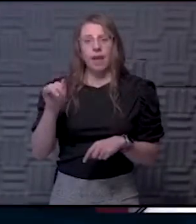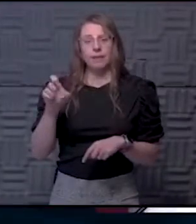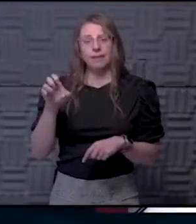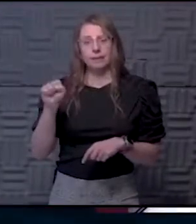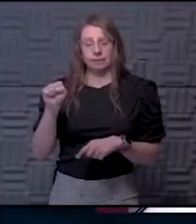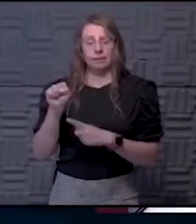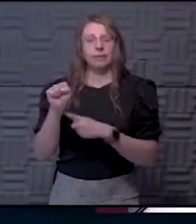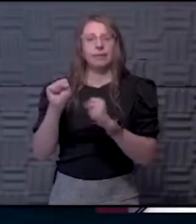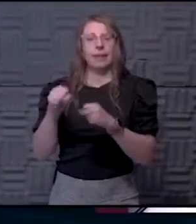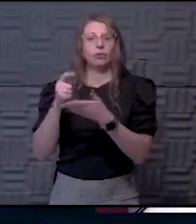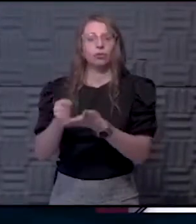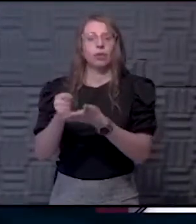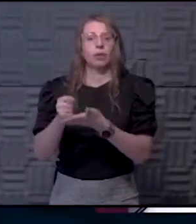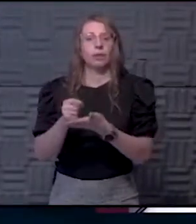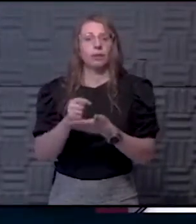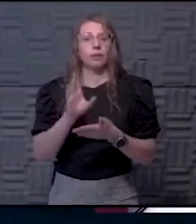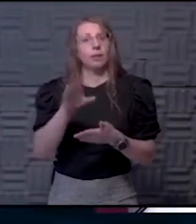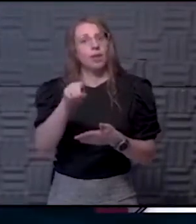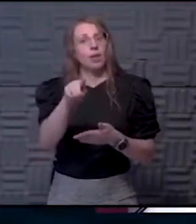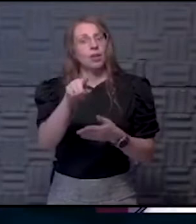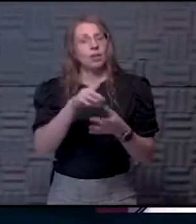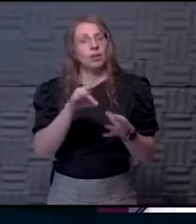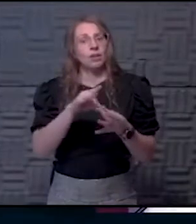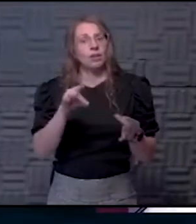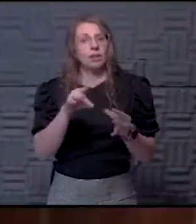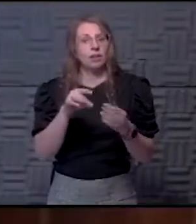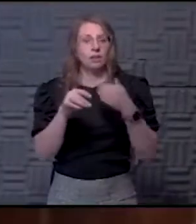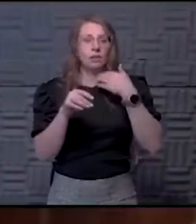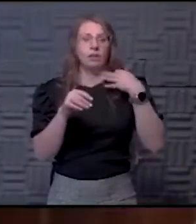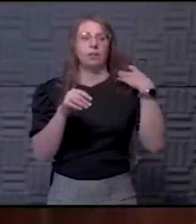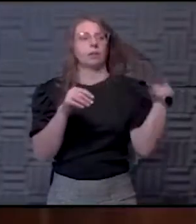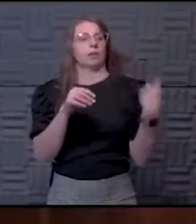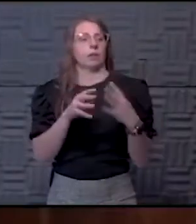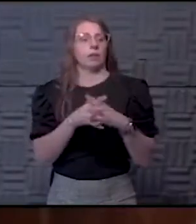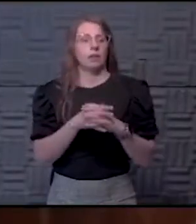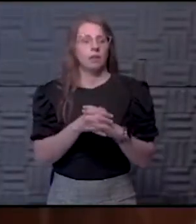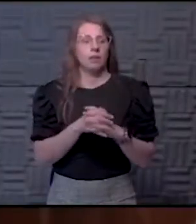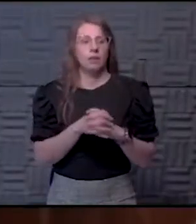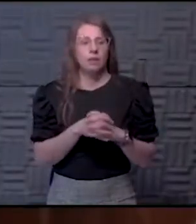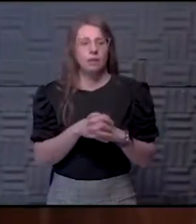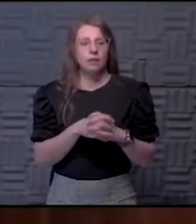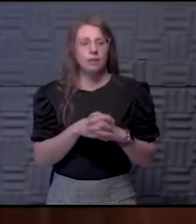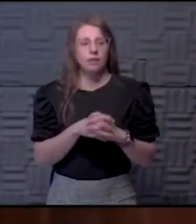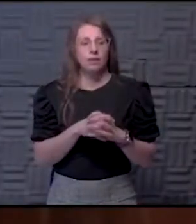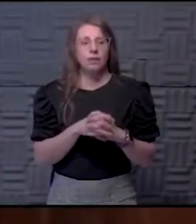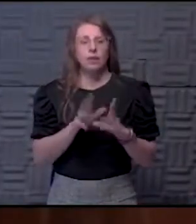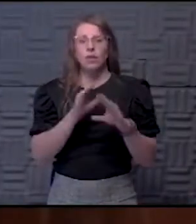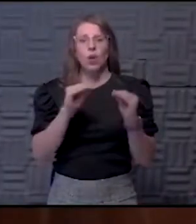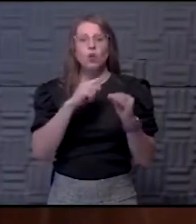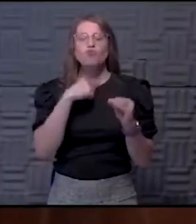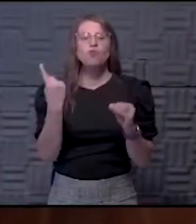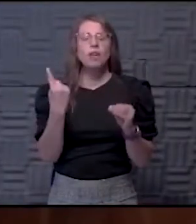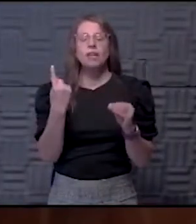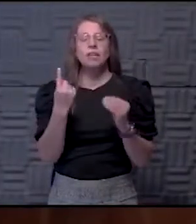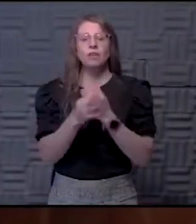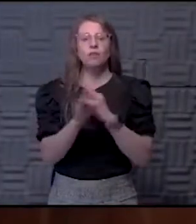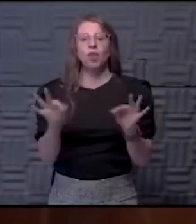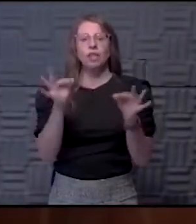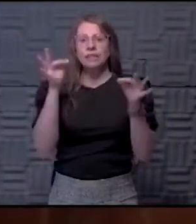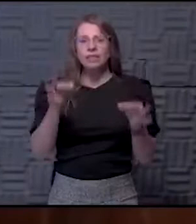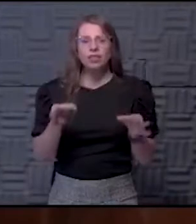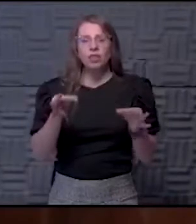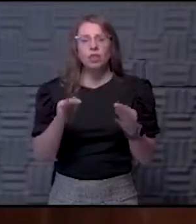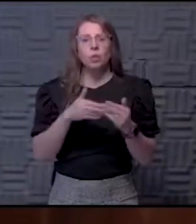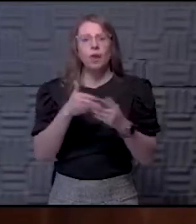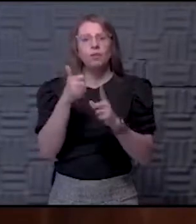Yeah, Michael, you're pointing out something I talk about a lot. There is no risk-free decision, whatever